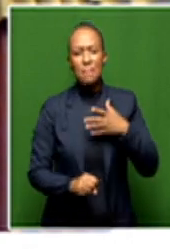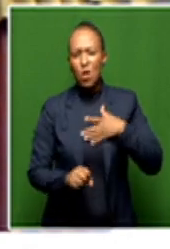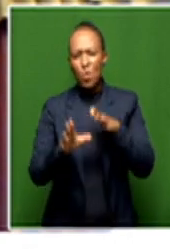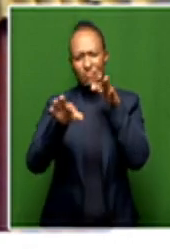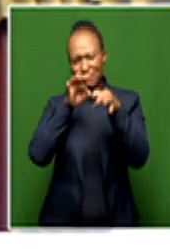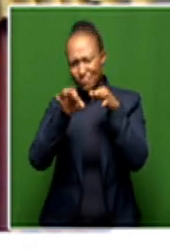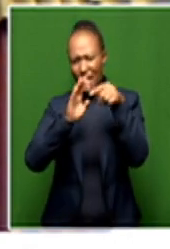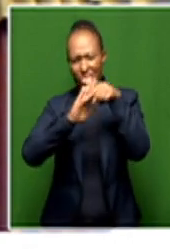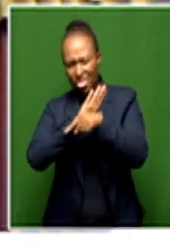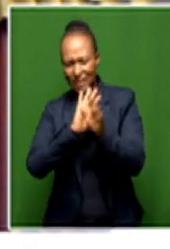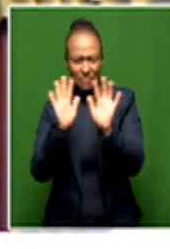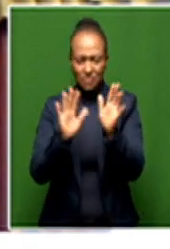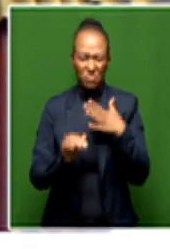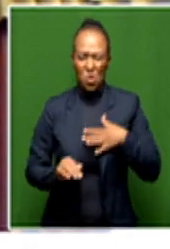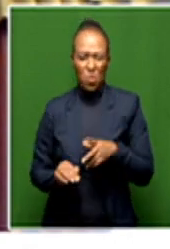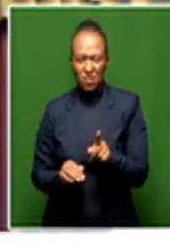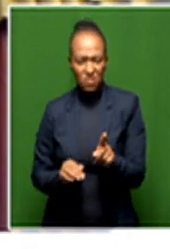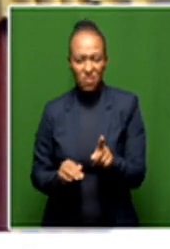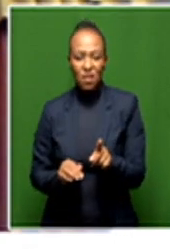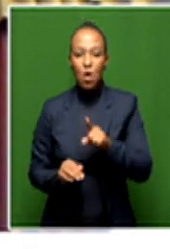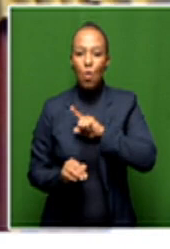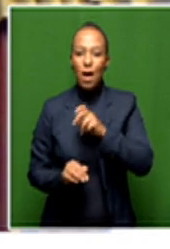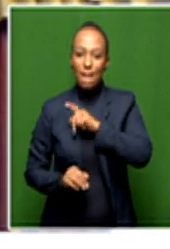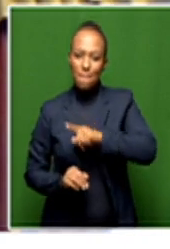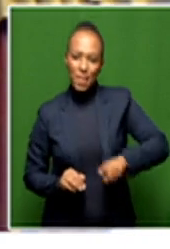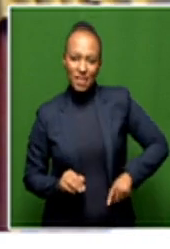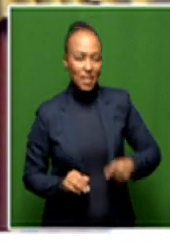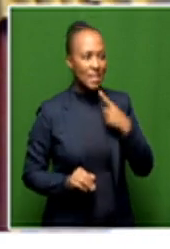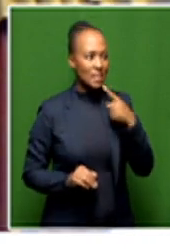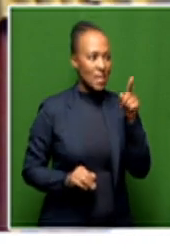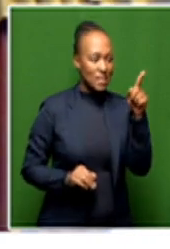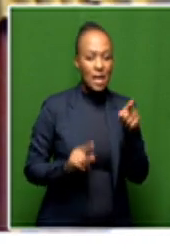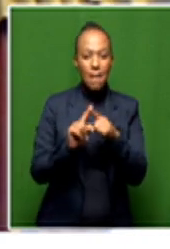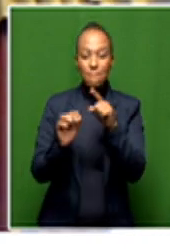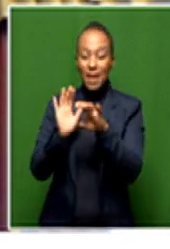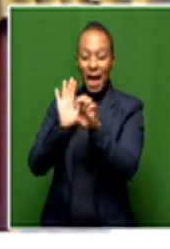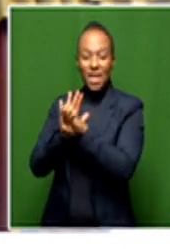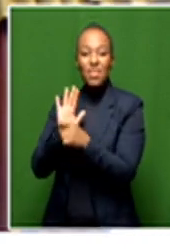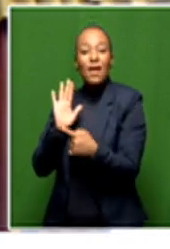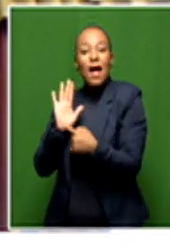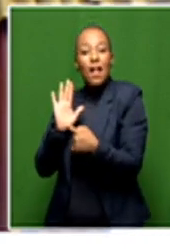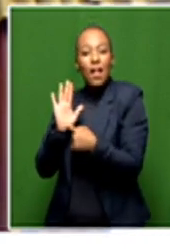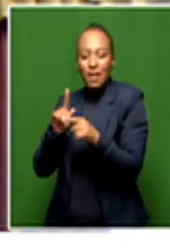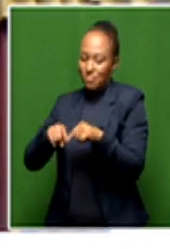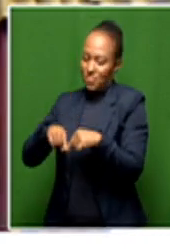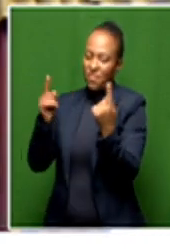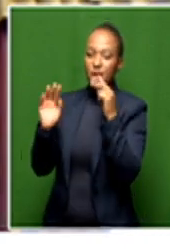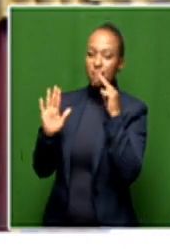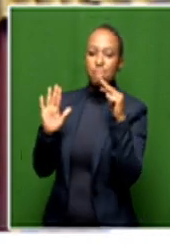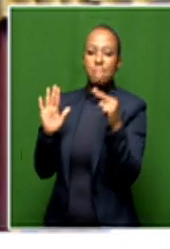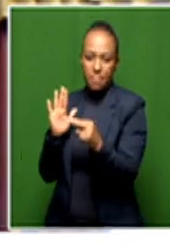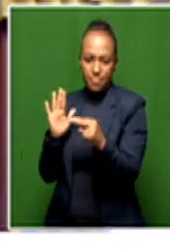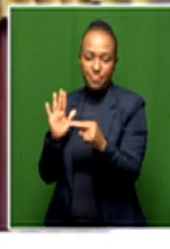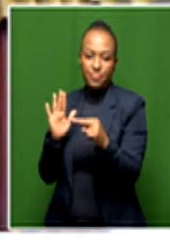the details of this because, the presidency says something and on an ethical level there's a different opinion.